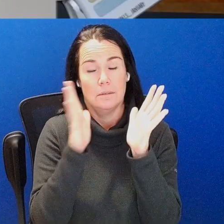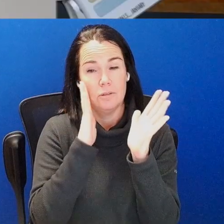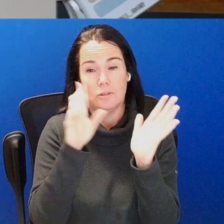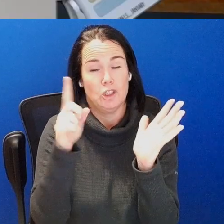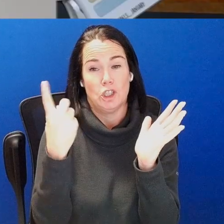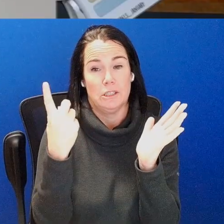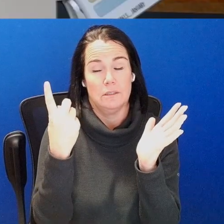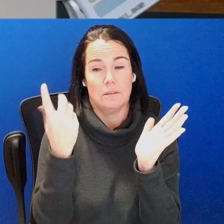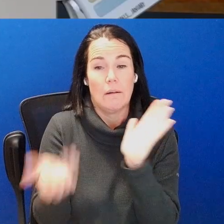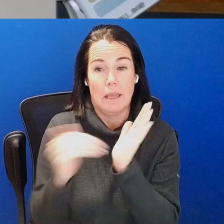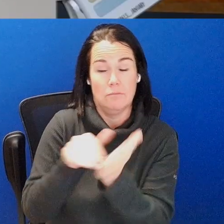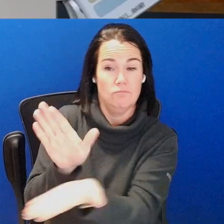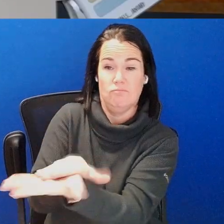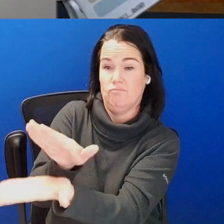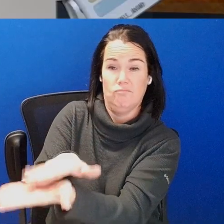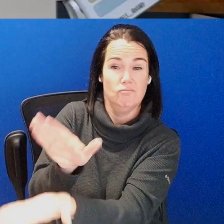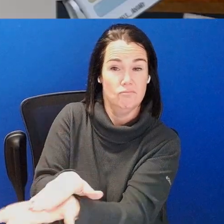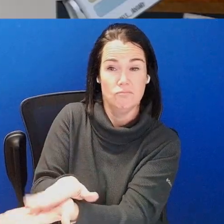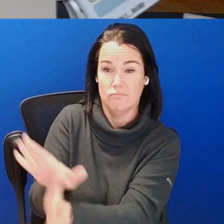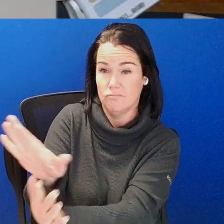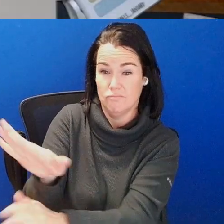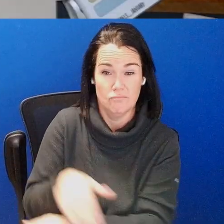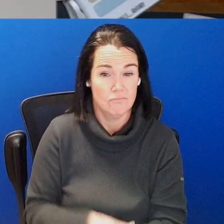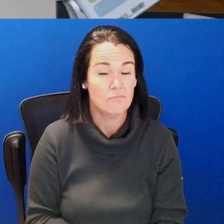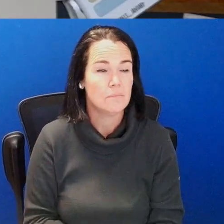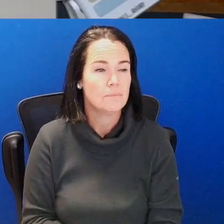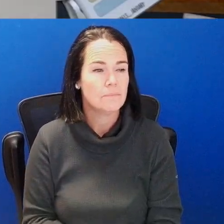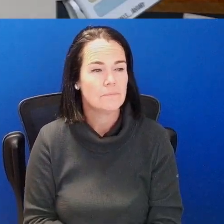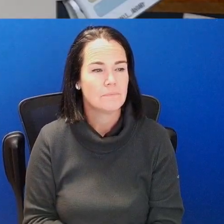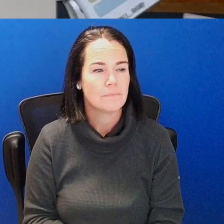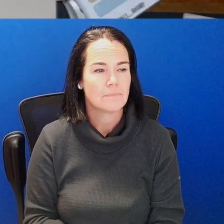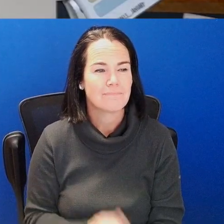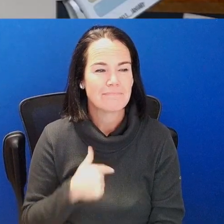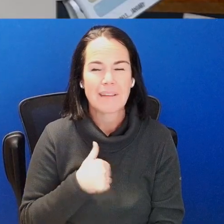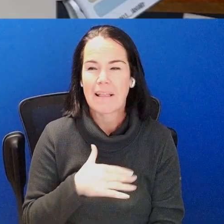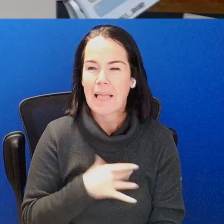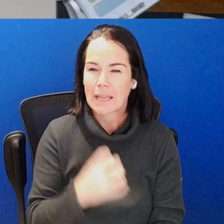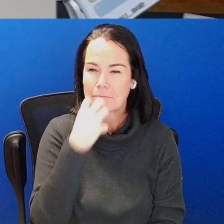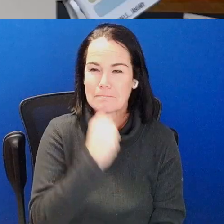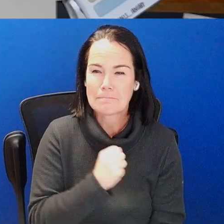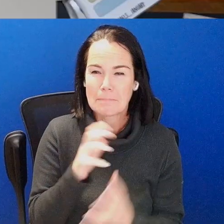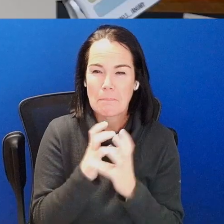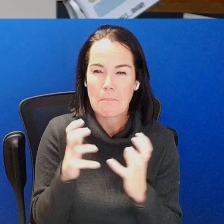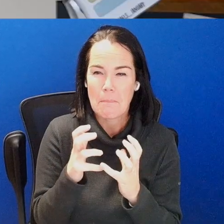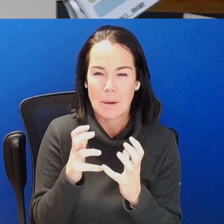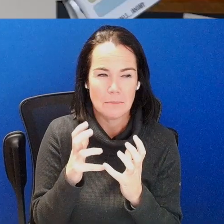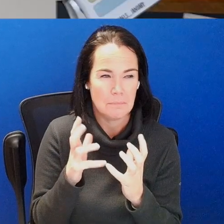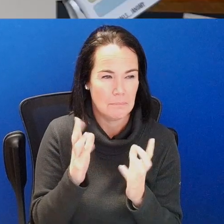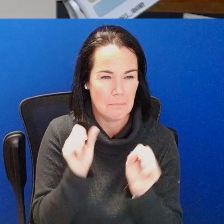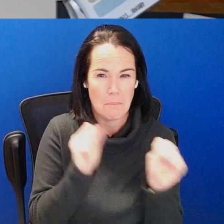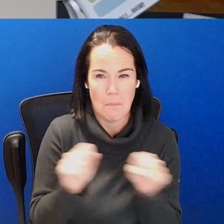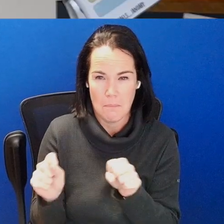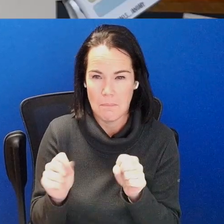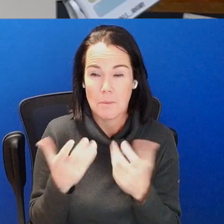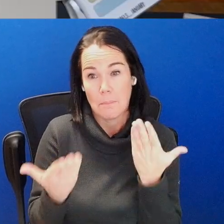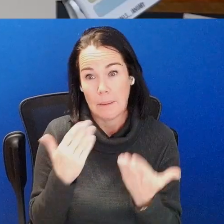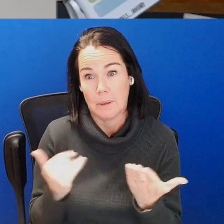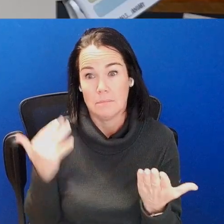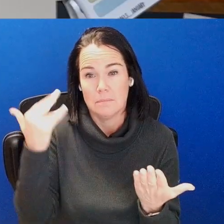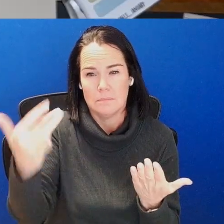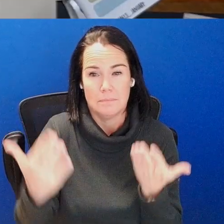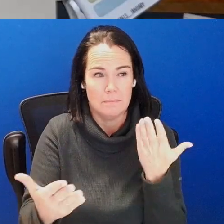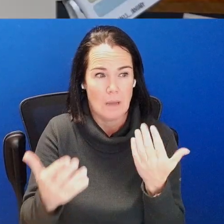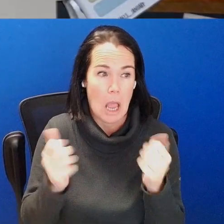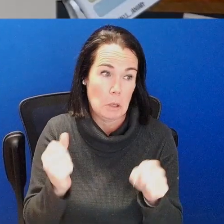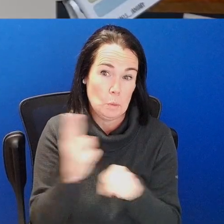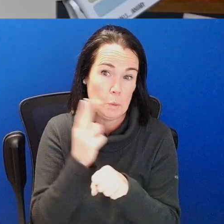man. Just, again, props. I like to preserve as many of these as I can. So that way